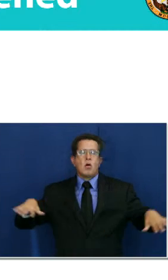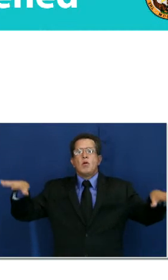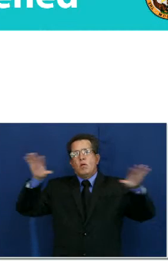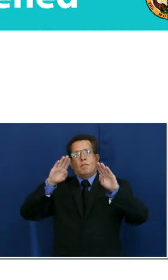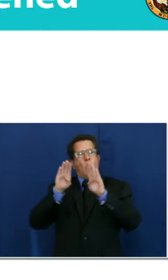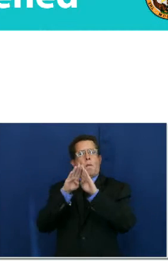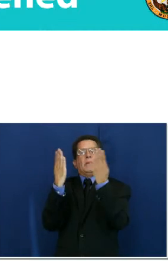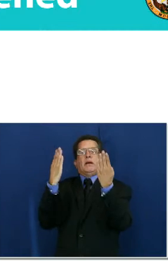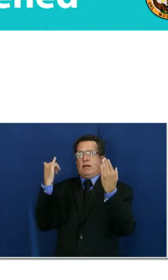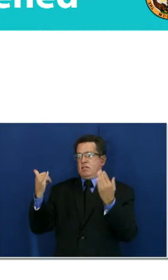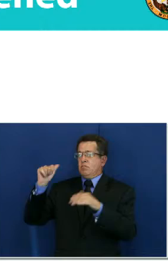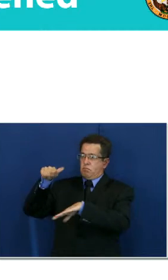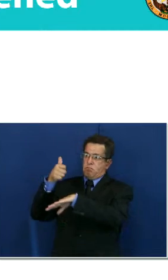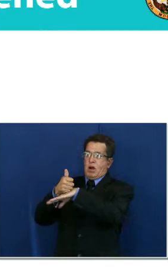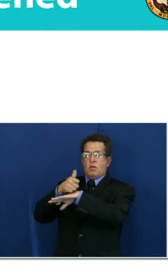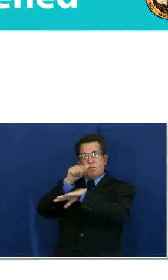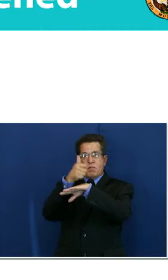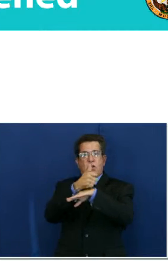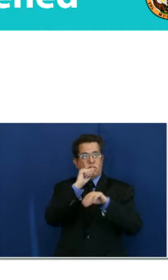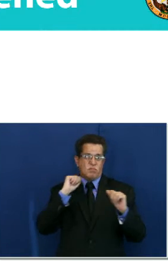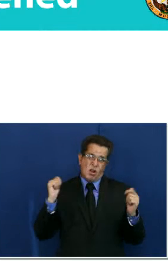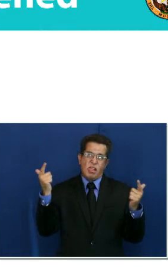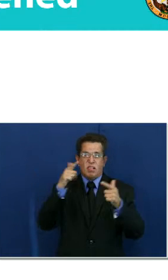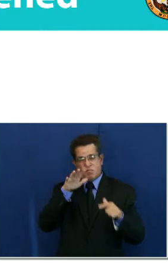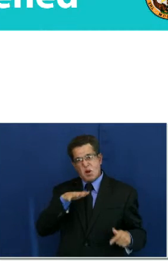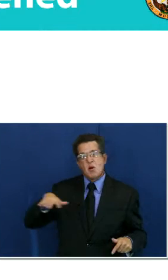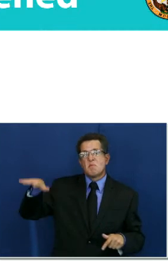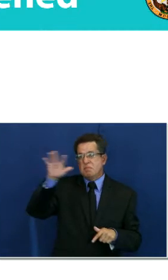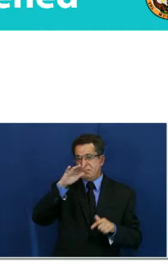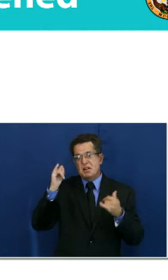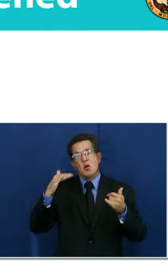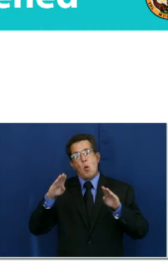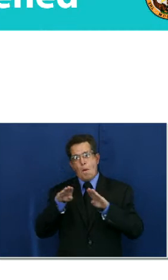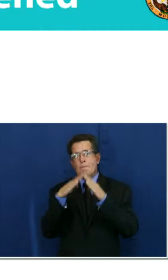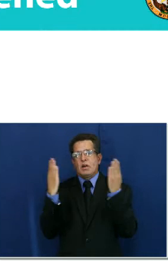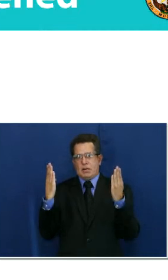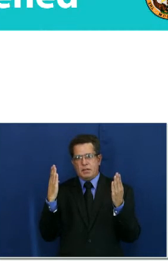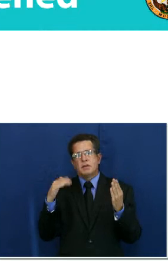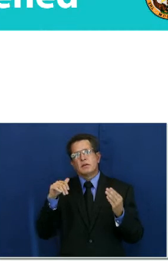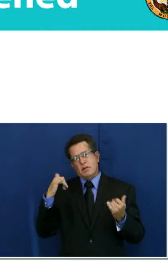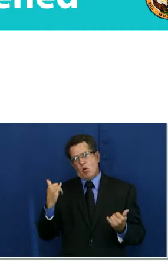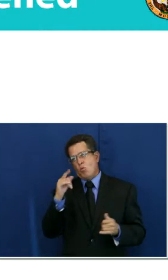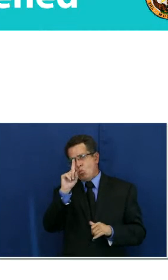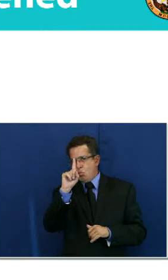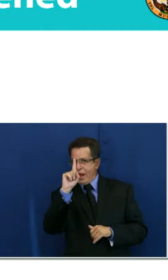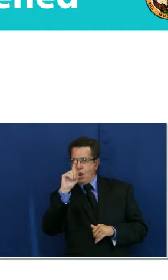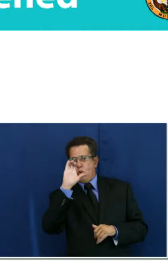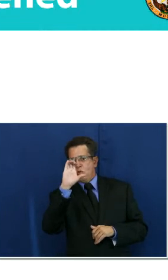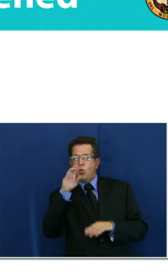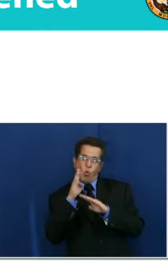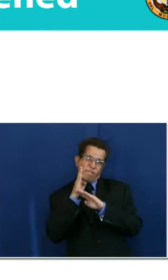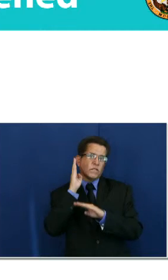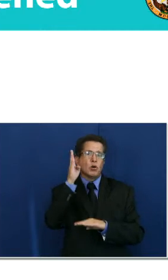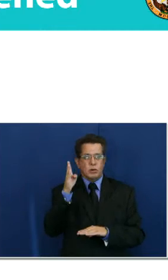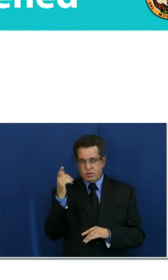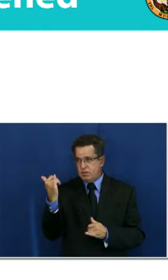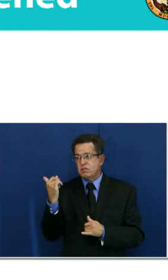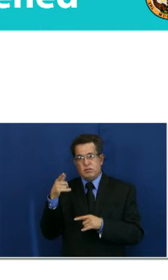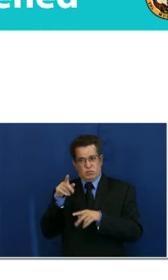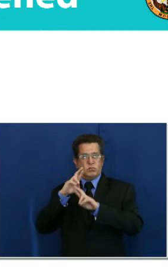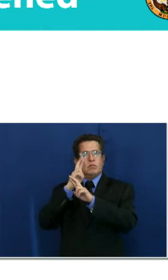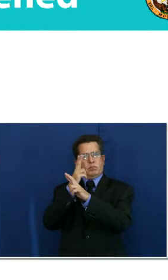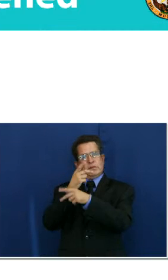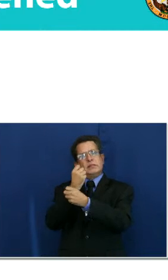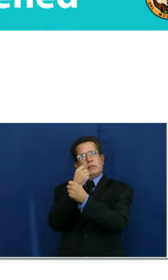Each city will have the responsibility of meeting these guidelines, and we are assisting them as requested to ensure safe